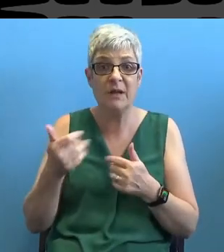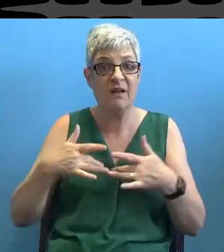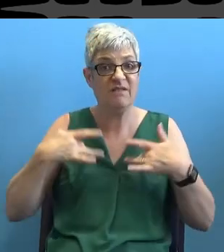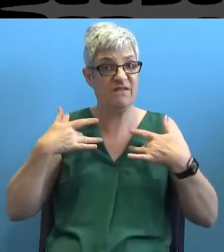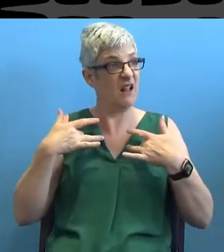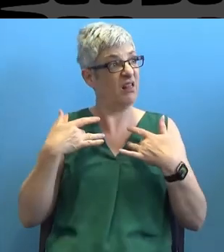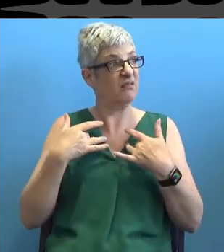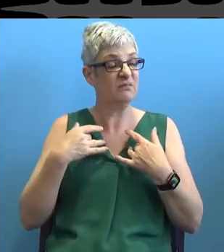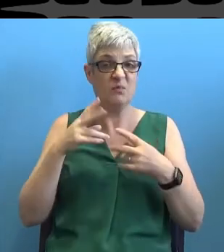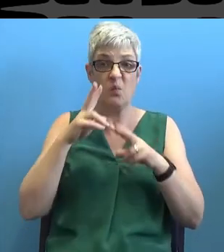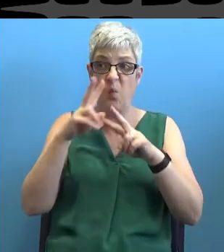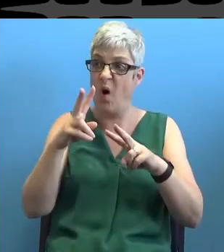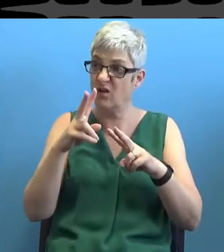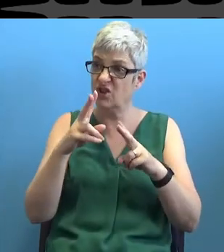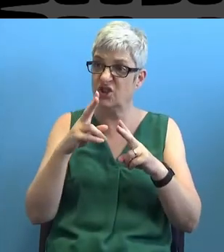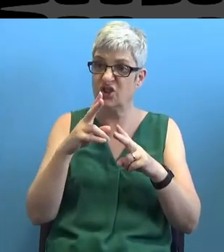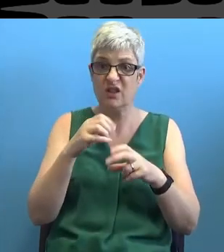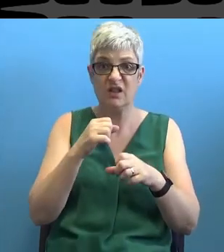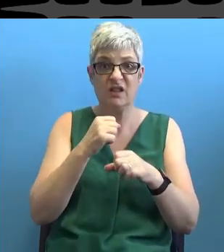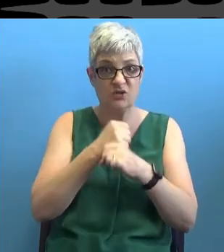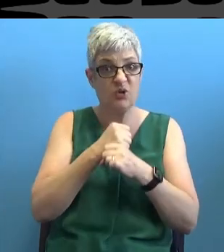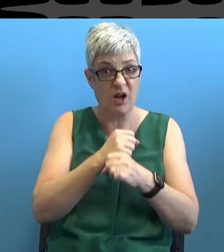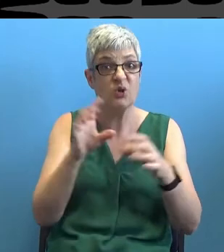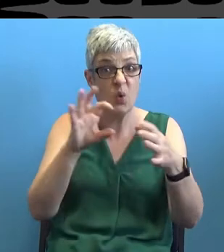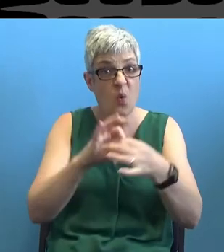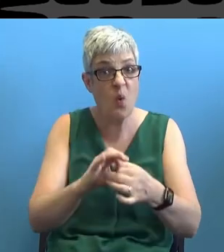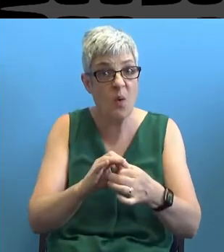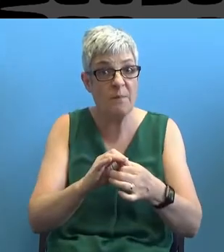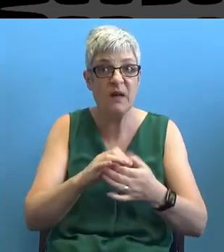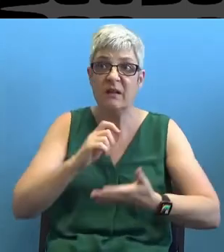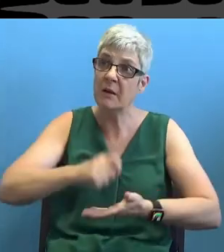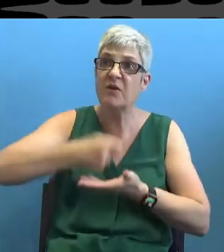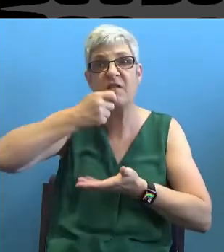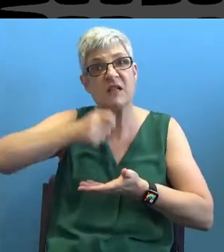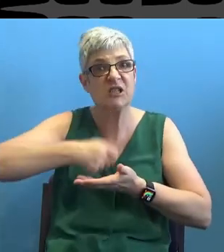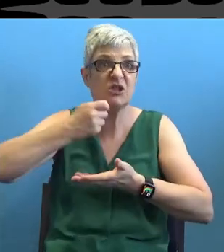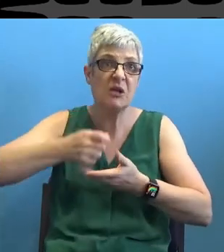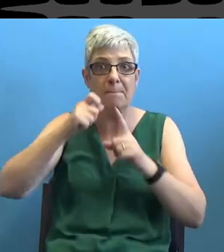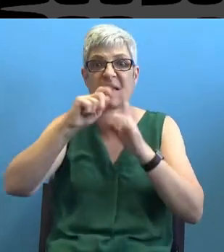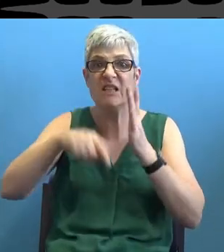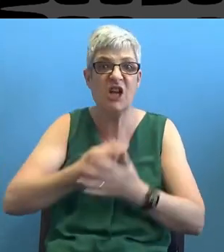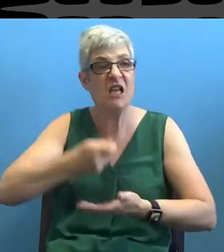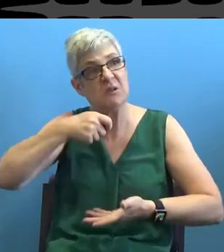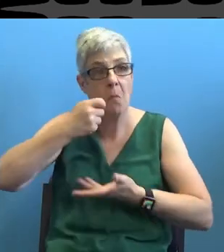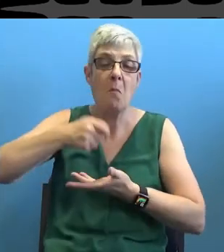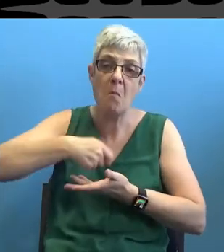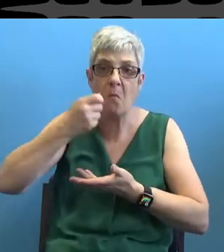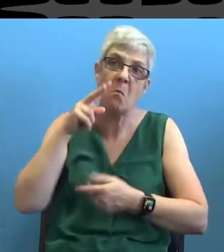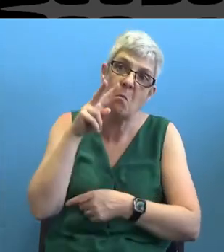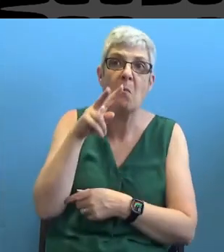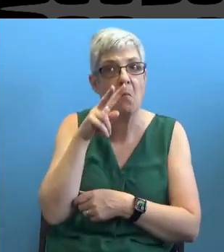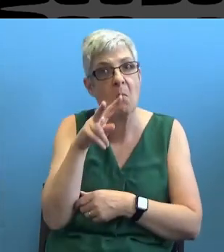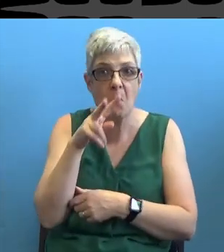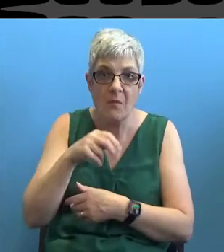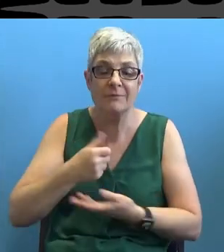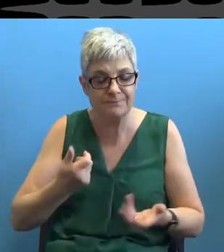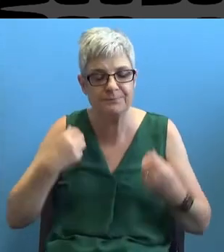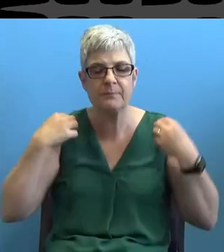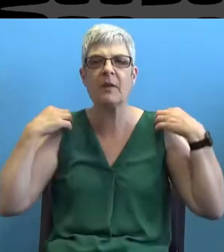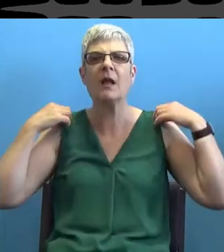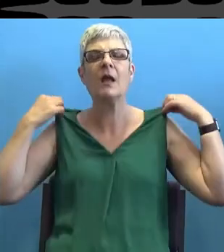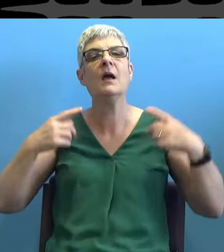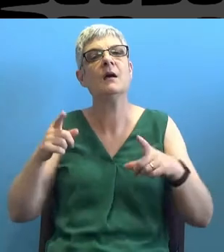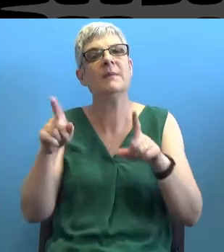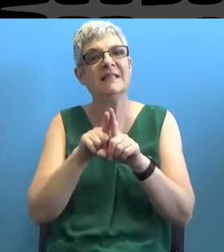at home, having your breakfast and sitting there in your pajamas as you look on. Just as people have responded differently